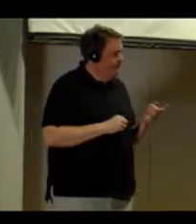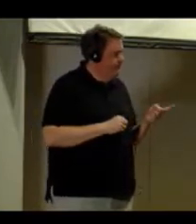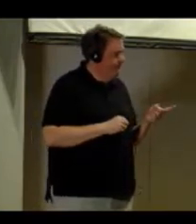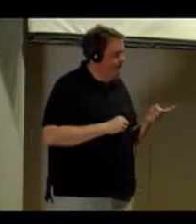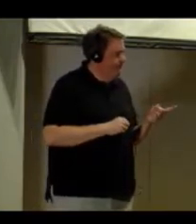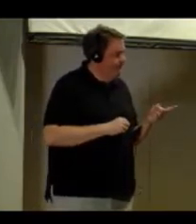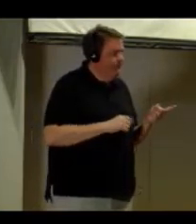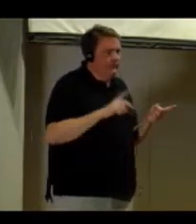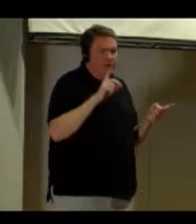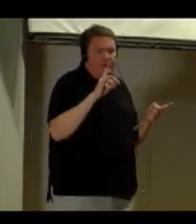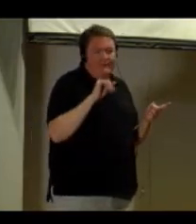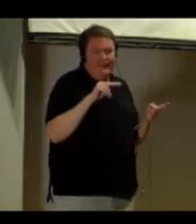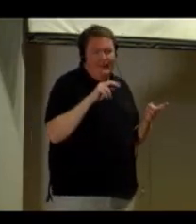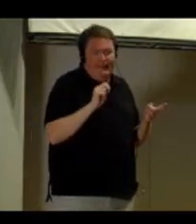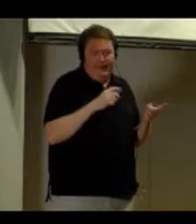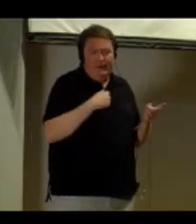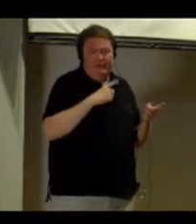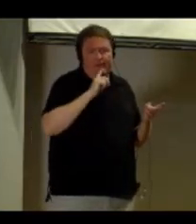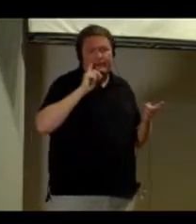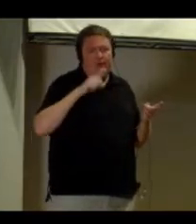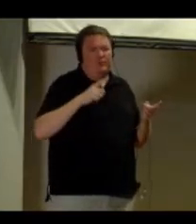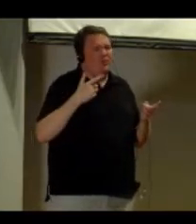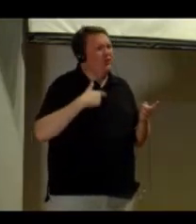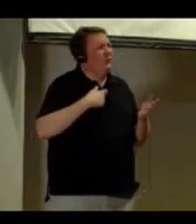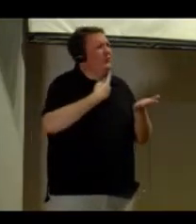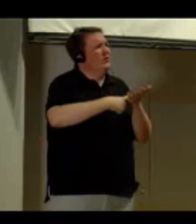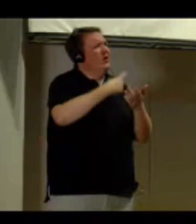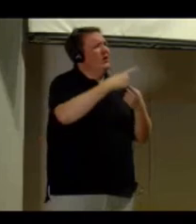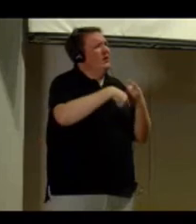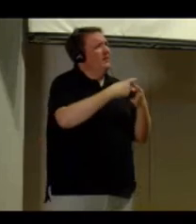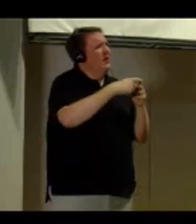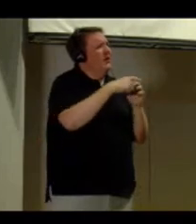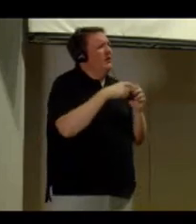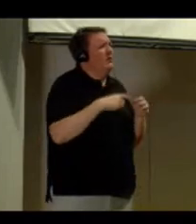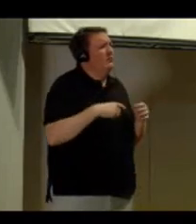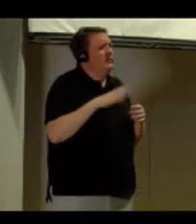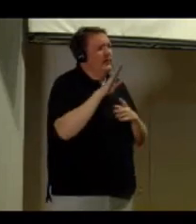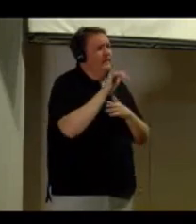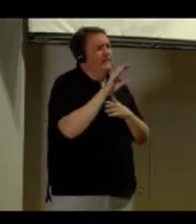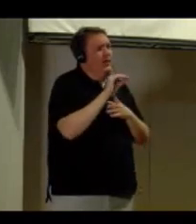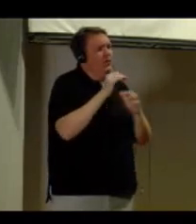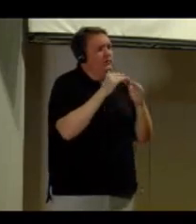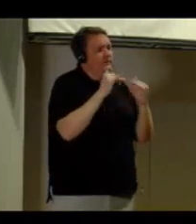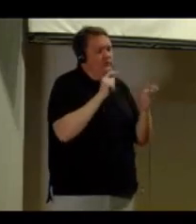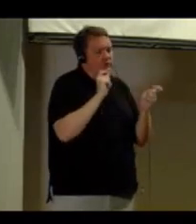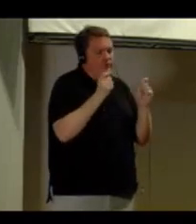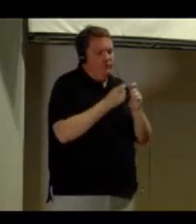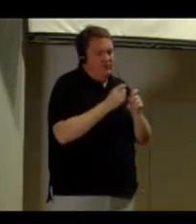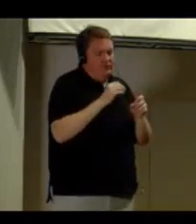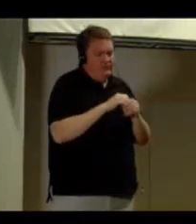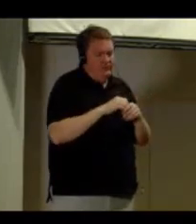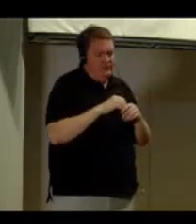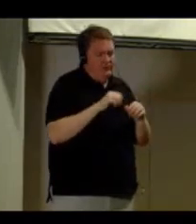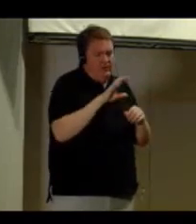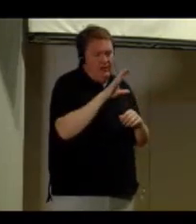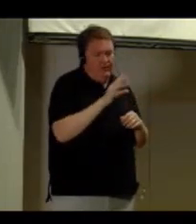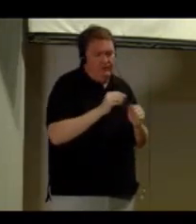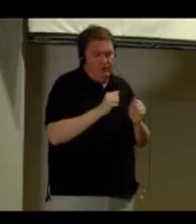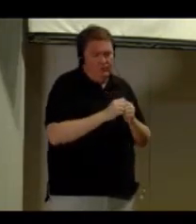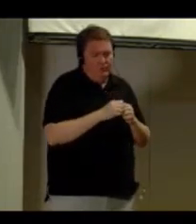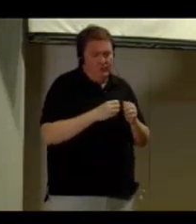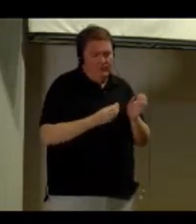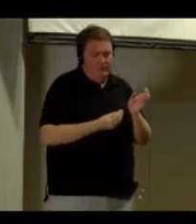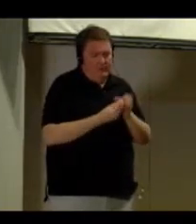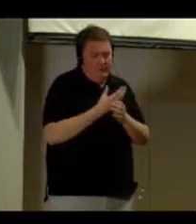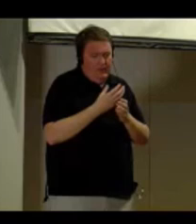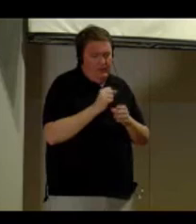The policy implications. You had that wonderful slide about biodiversity changes in Africa and with plant species. And I'm wondering,